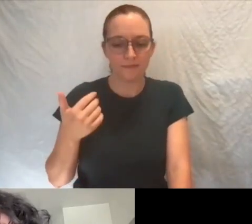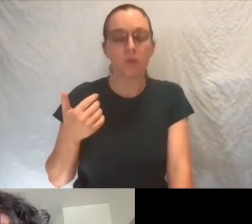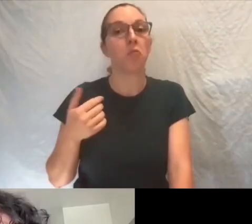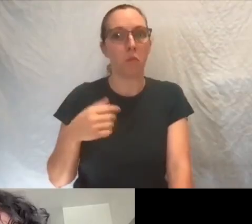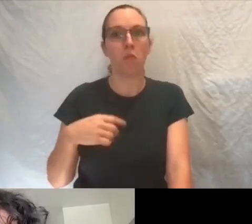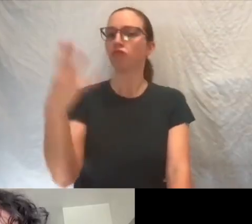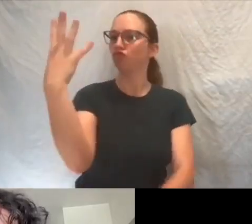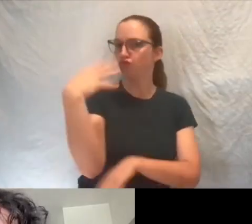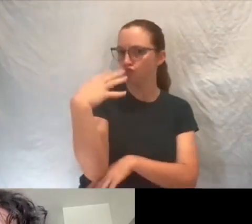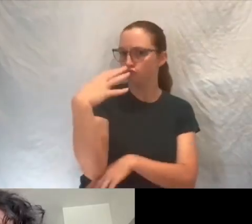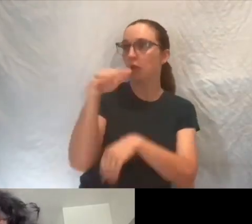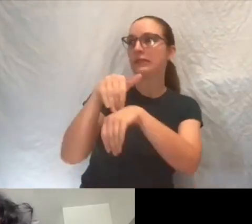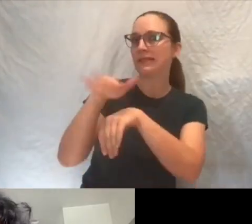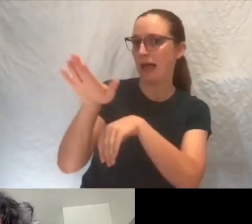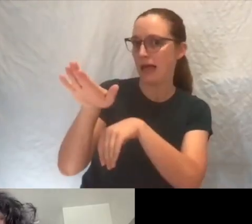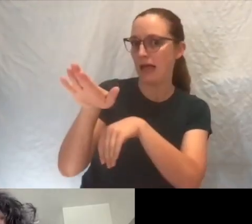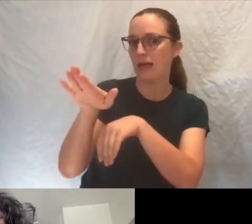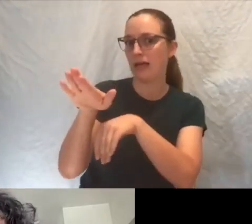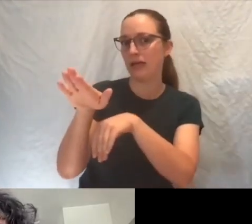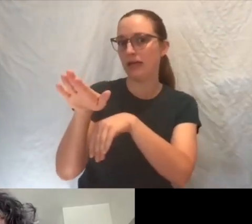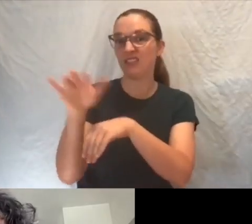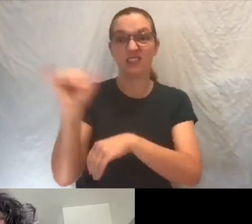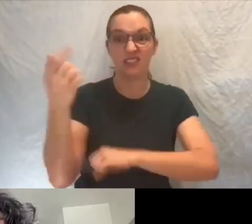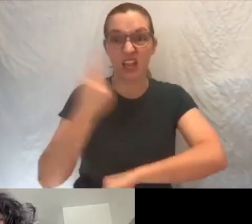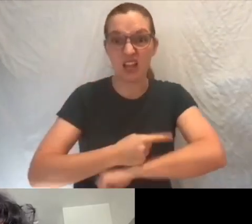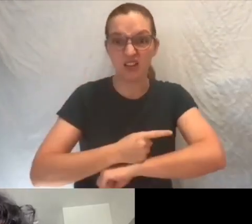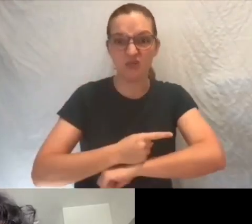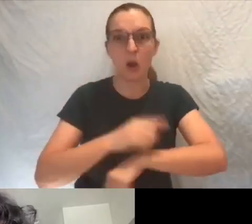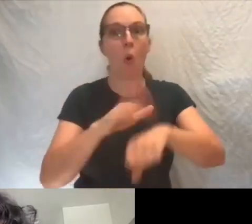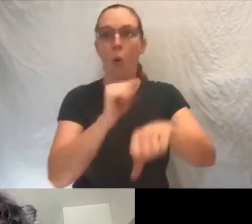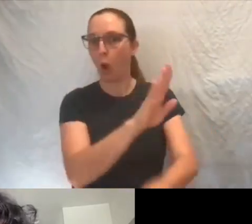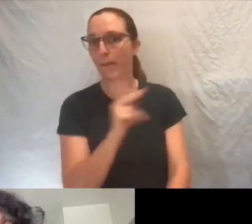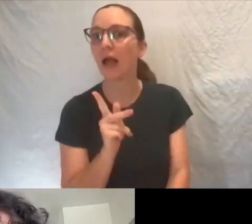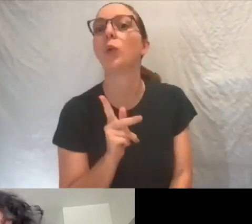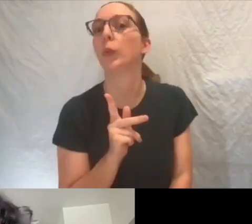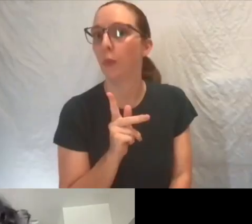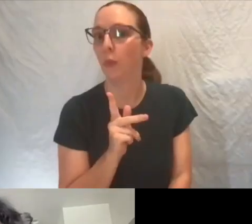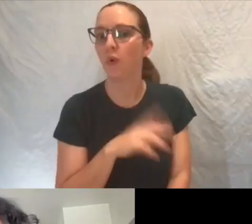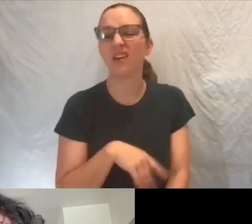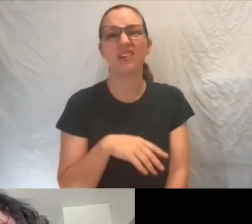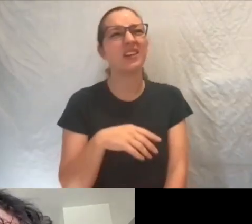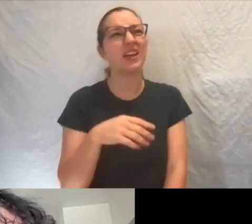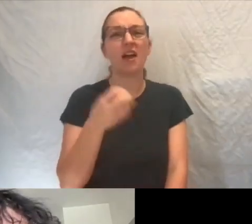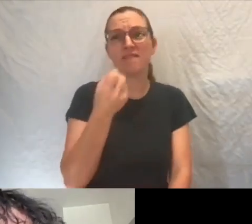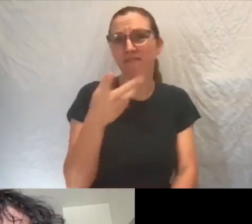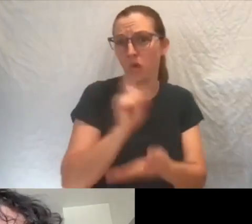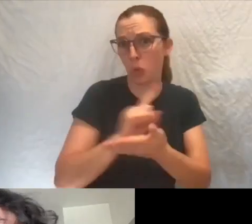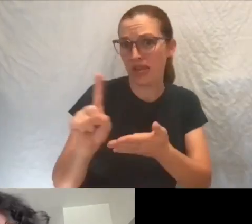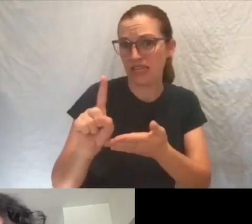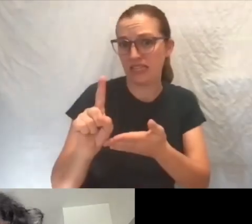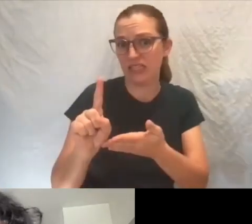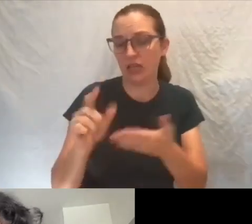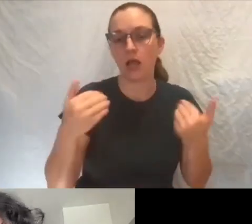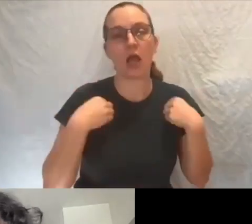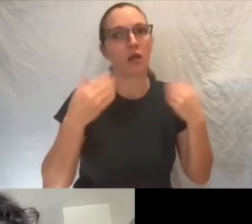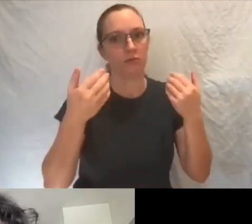self-tape. Later that day, I got a call back. And then within the span of a few weeks, I had